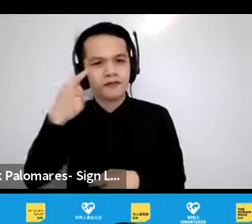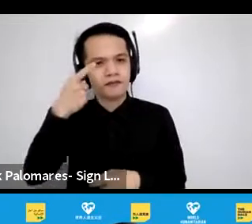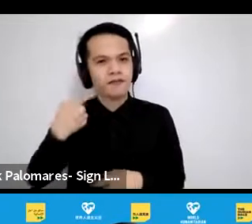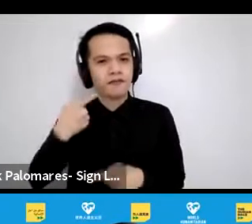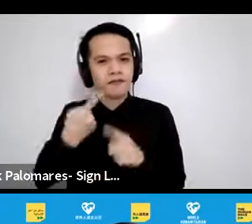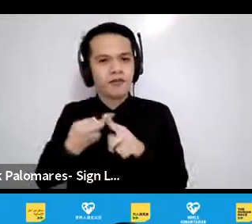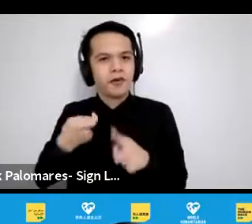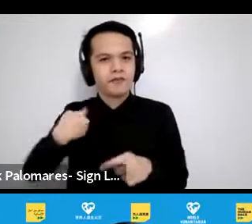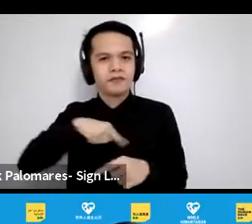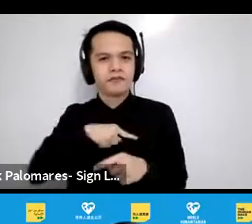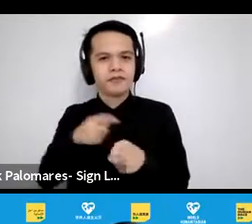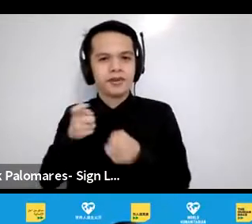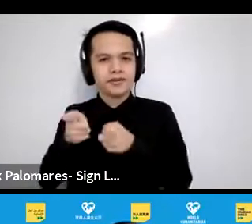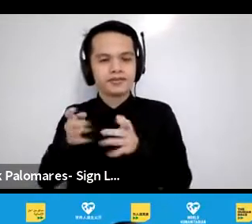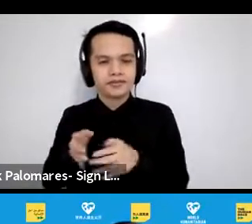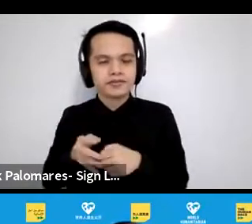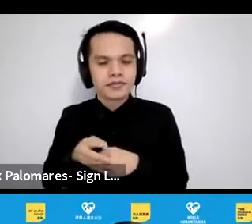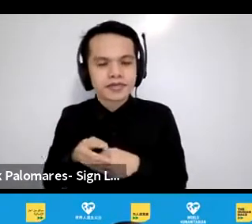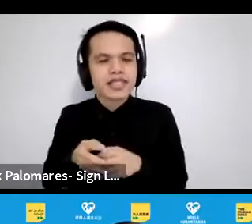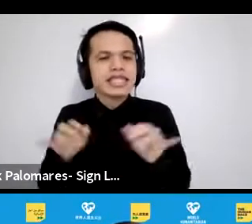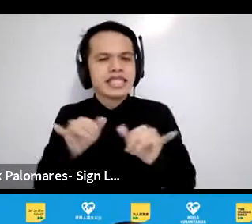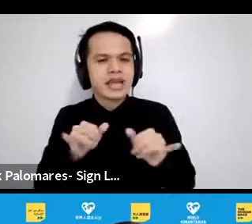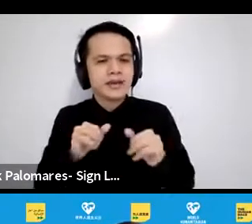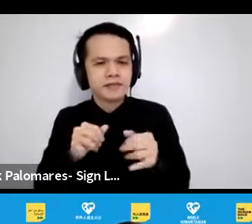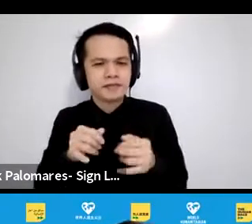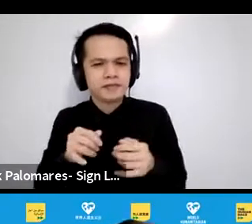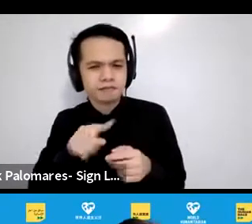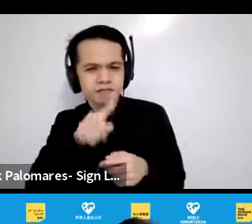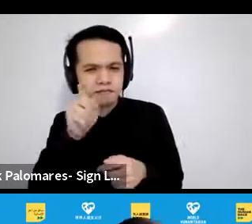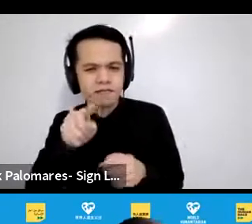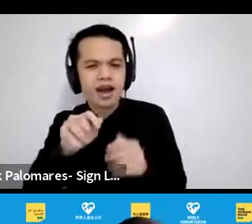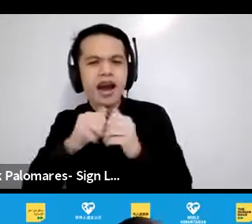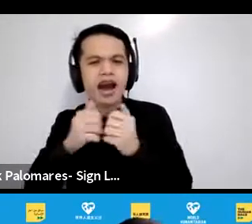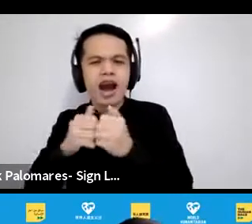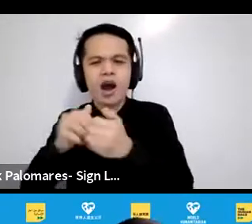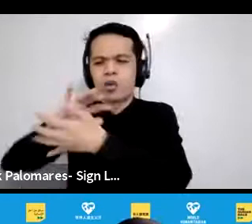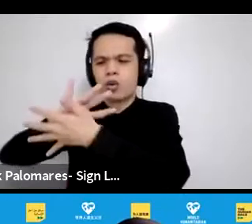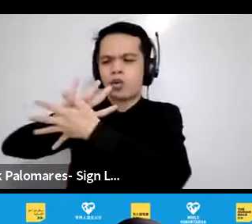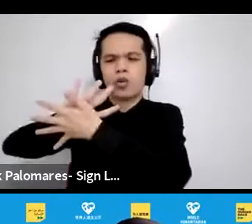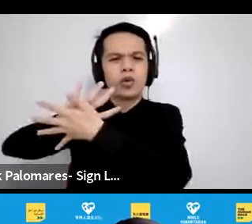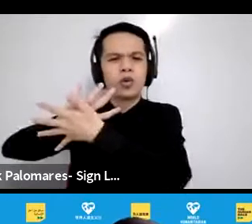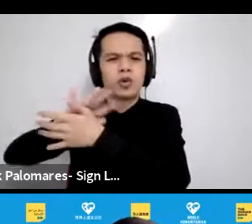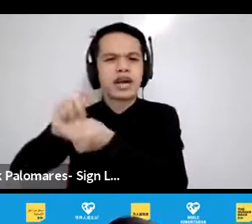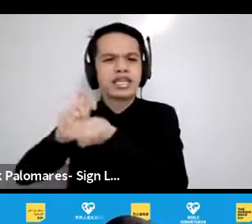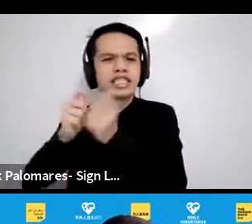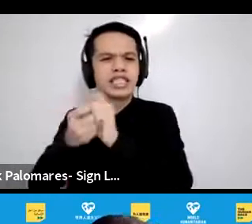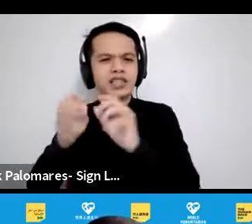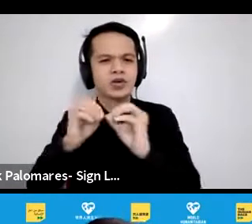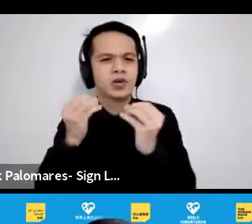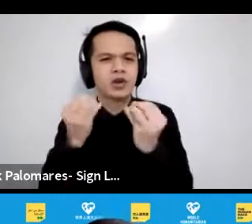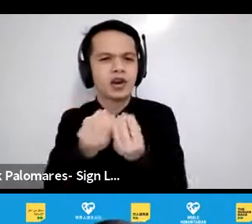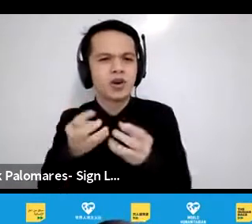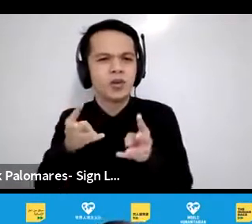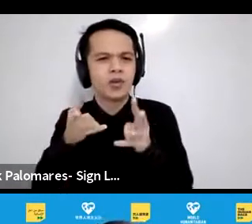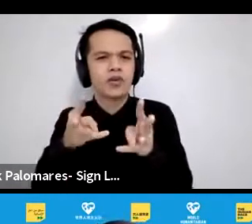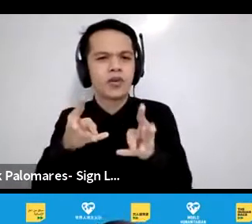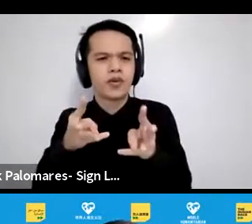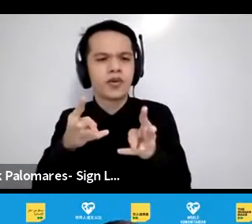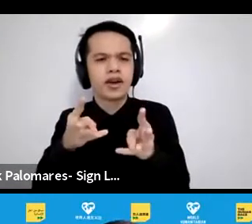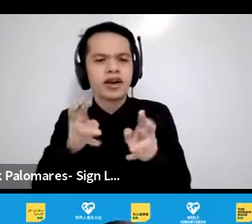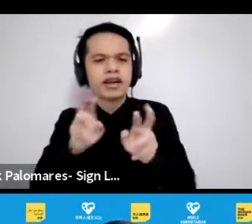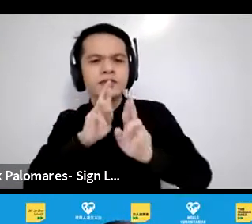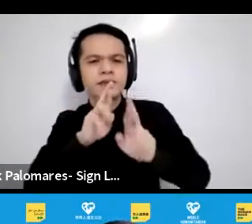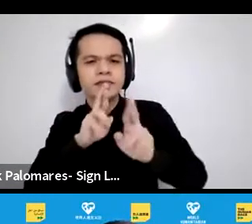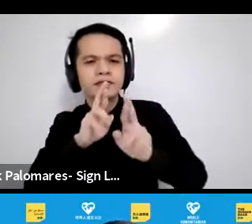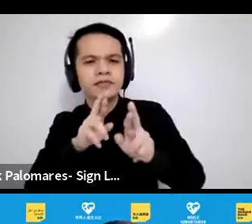move on to our third question, which is, how did the COVID-19 pandemic change the organization's way of responding